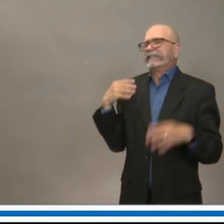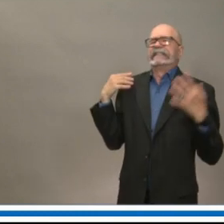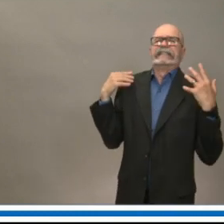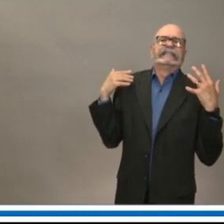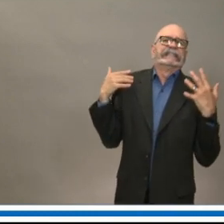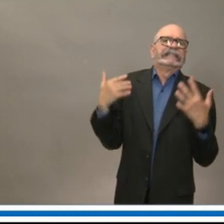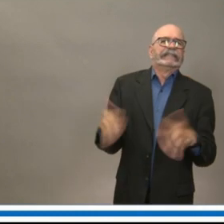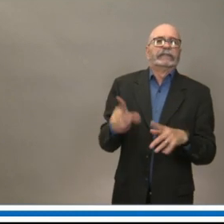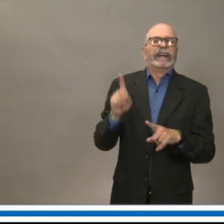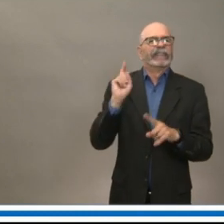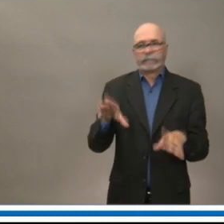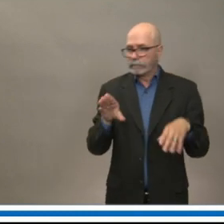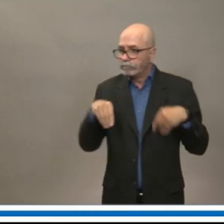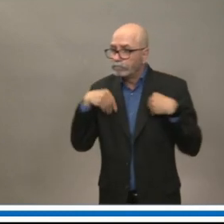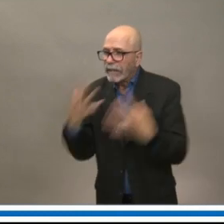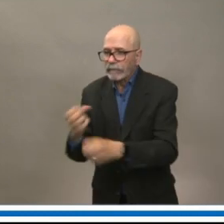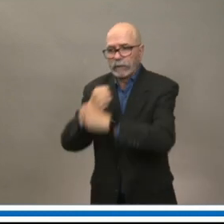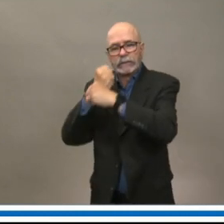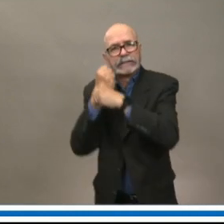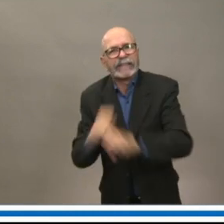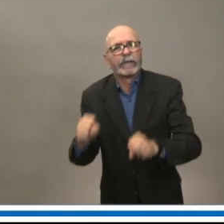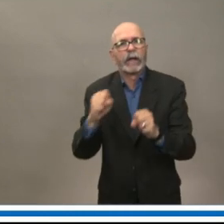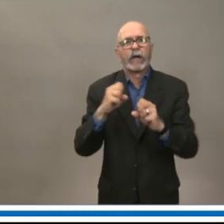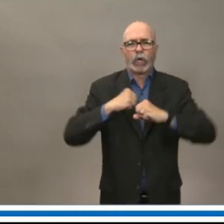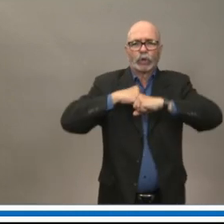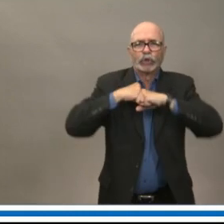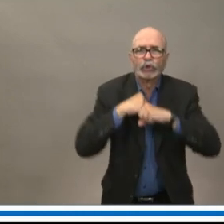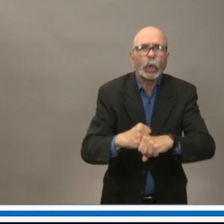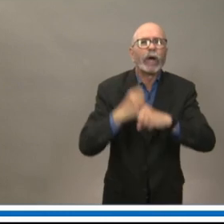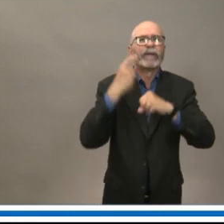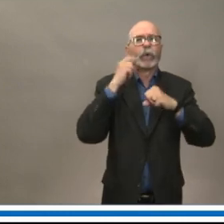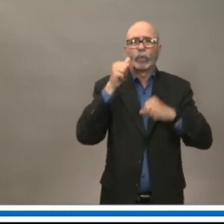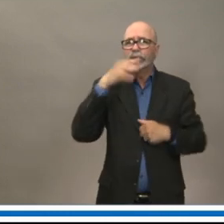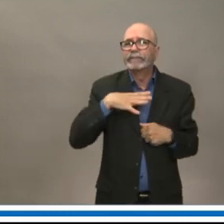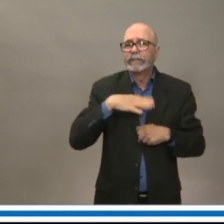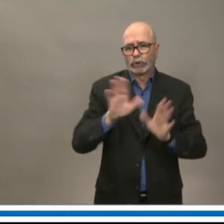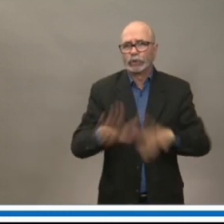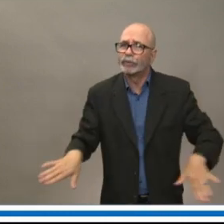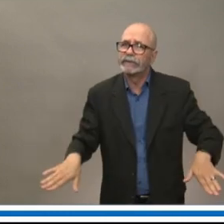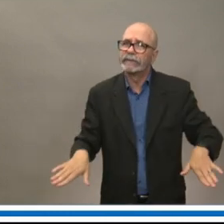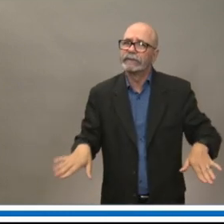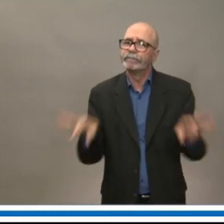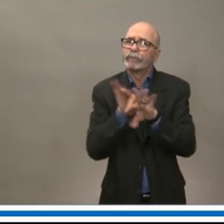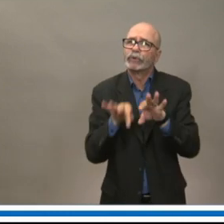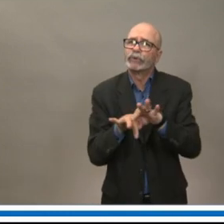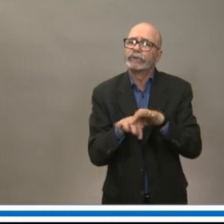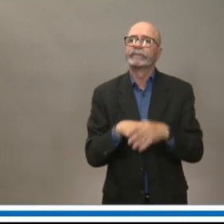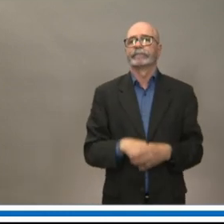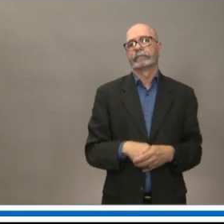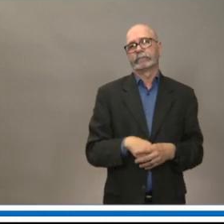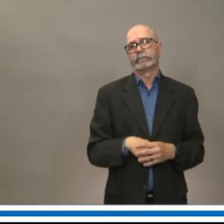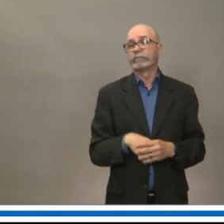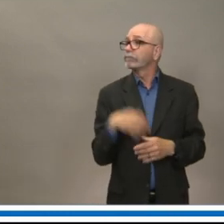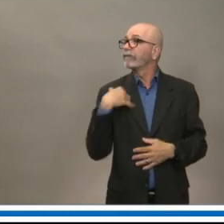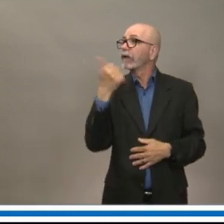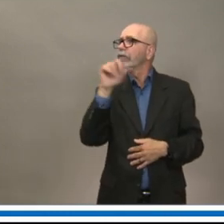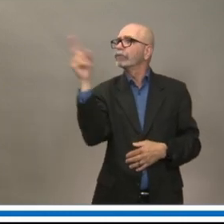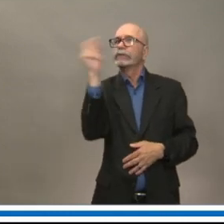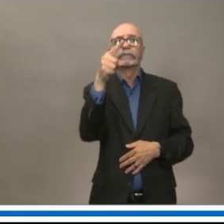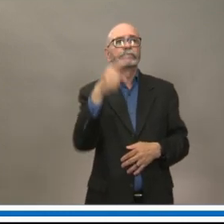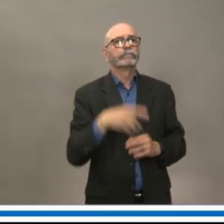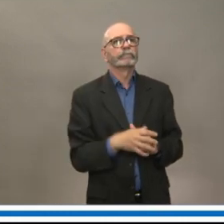can to them, and we will do that. John, do you have a follow-up? Yes, I do. This would be for